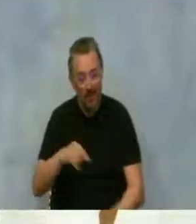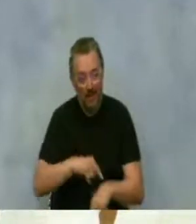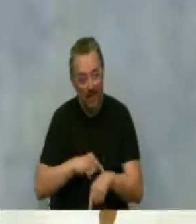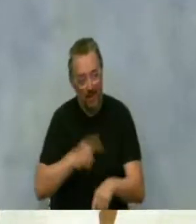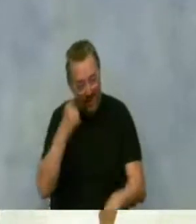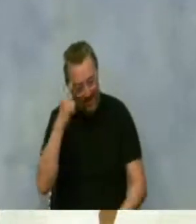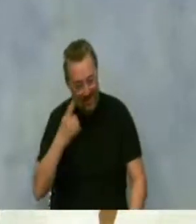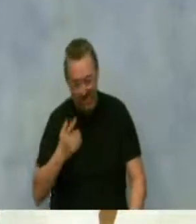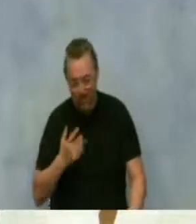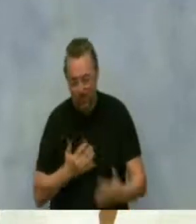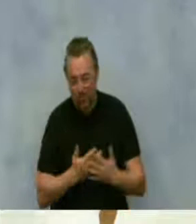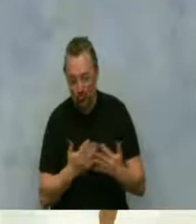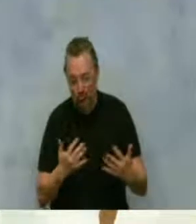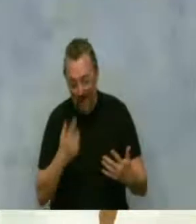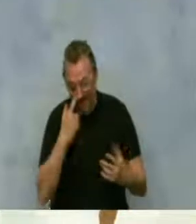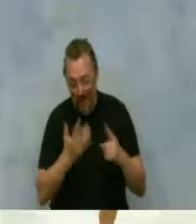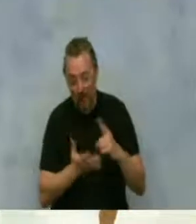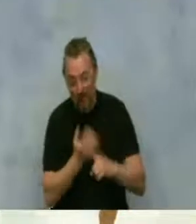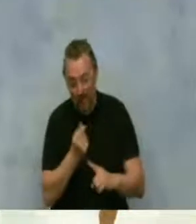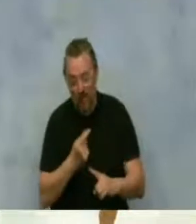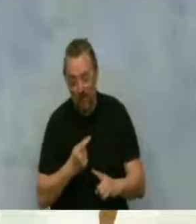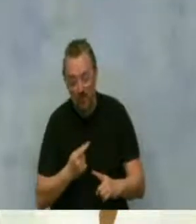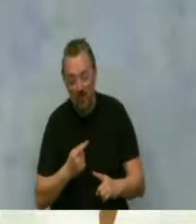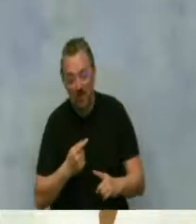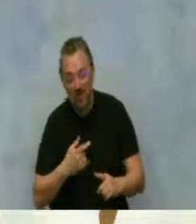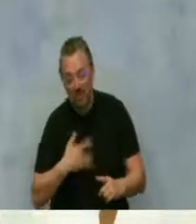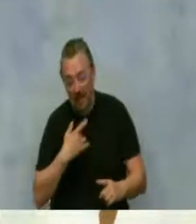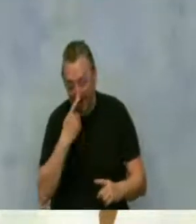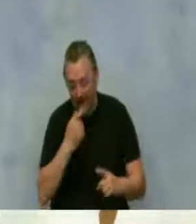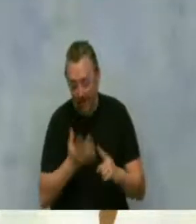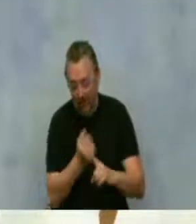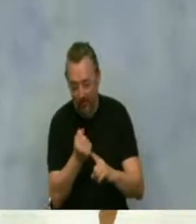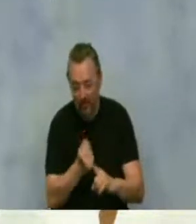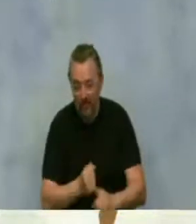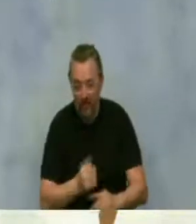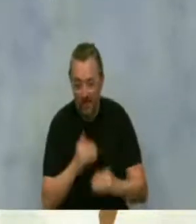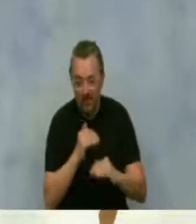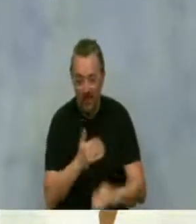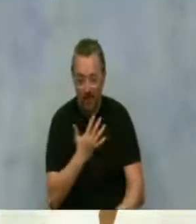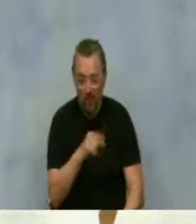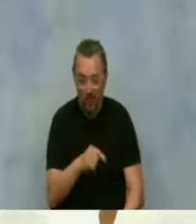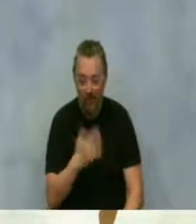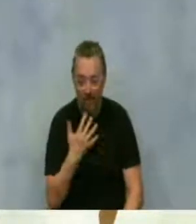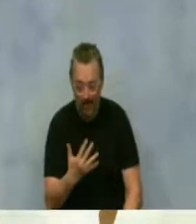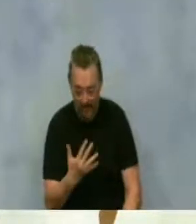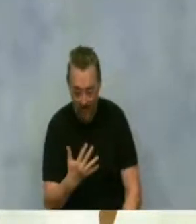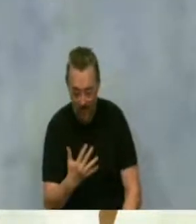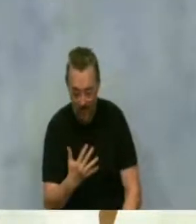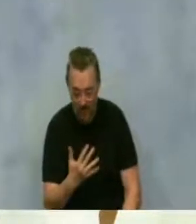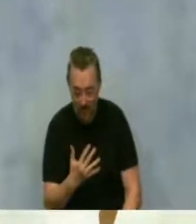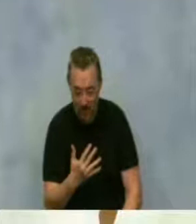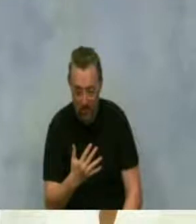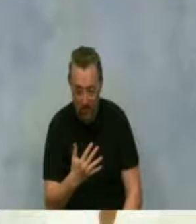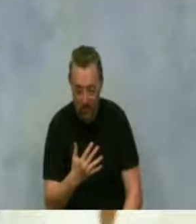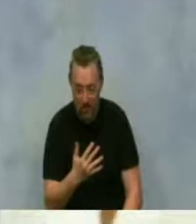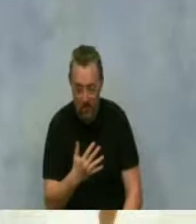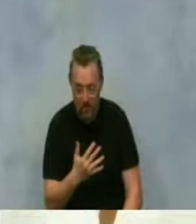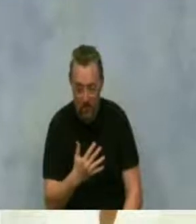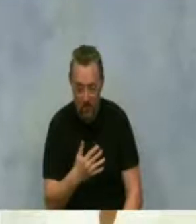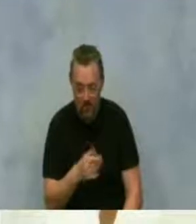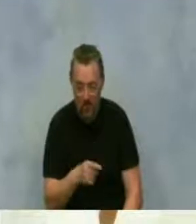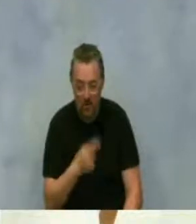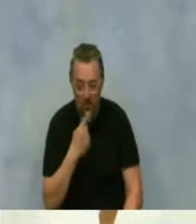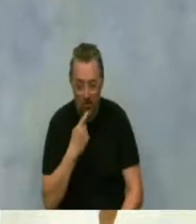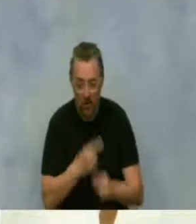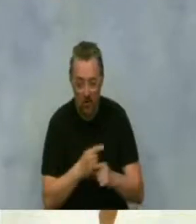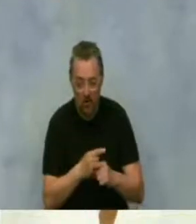was one that certainly in the broader sense we're still making good progress against. Section 5.5 highlights Appendix 3 of the report outlines the measures where